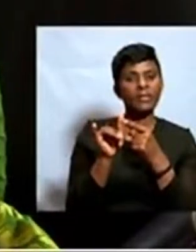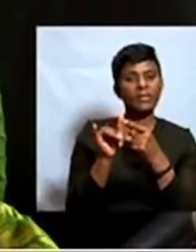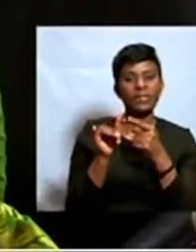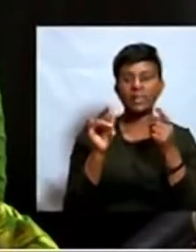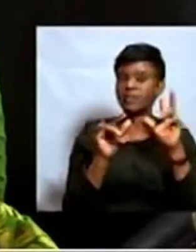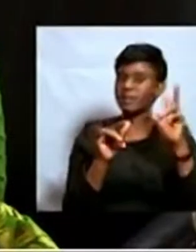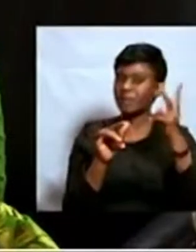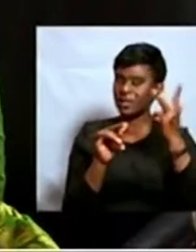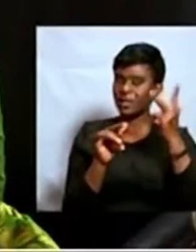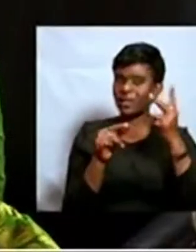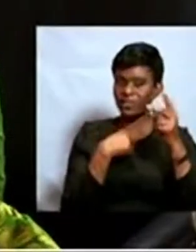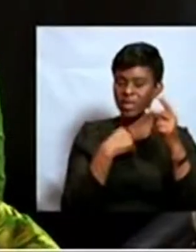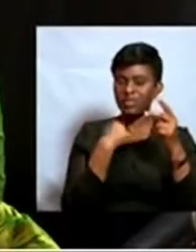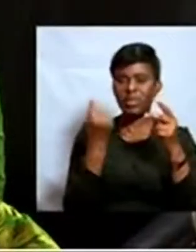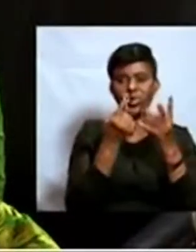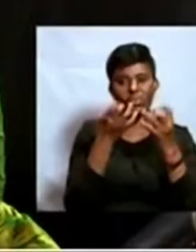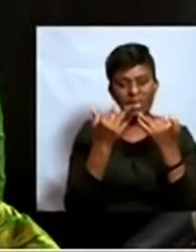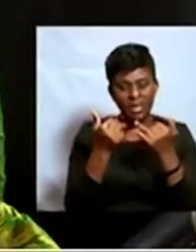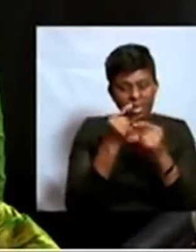Thirdly, I want to